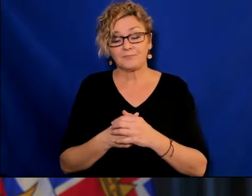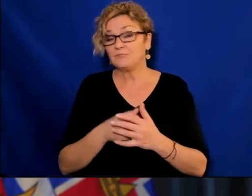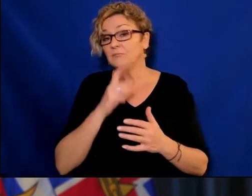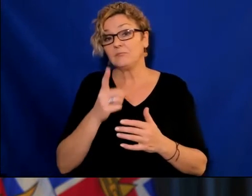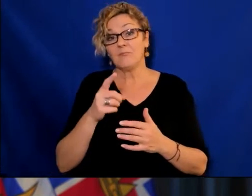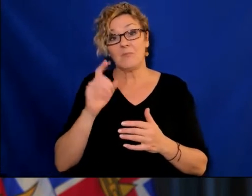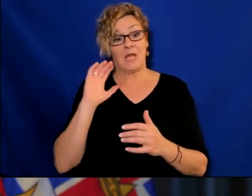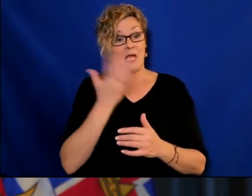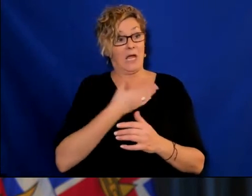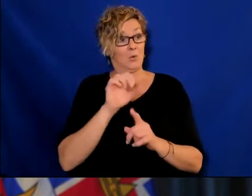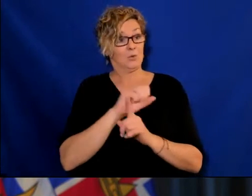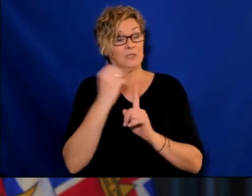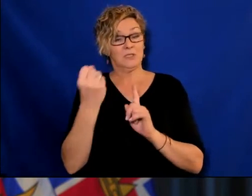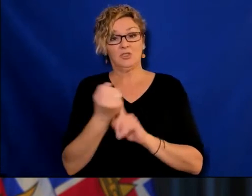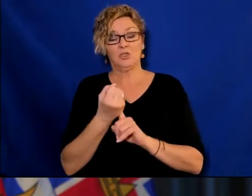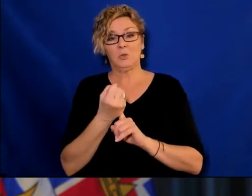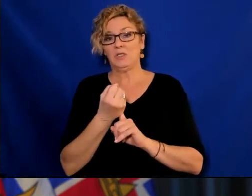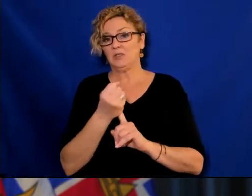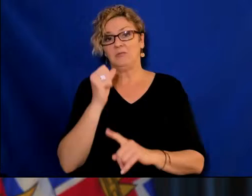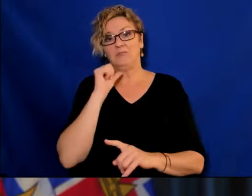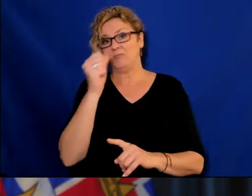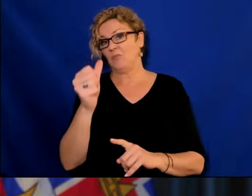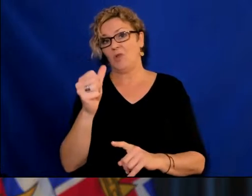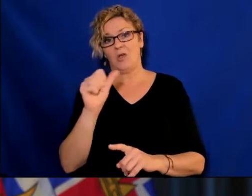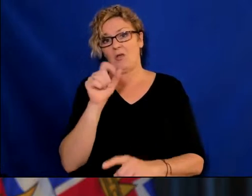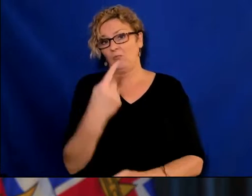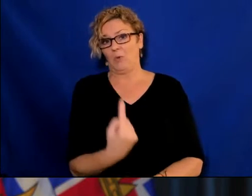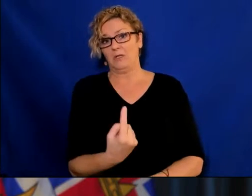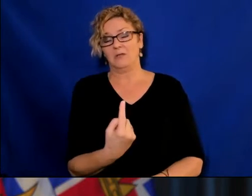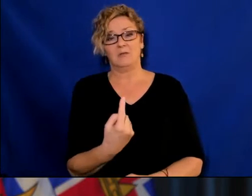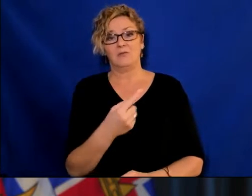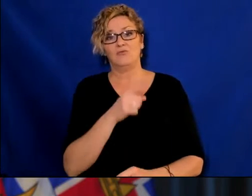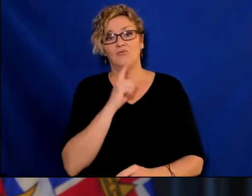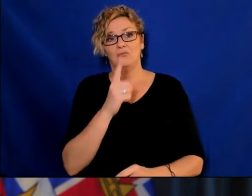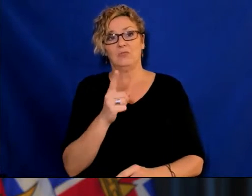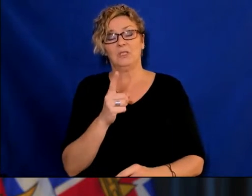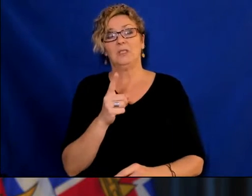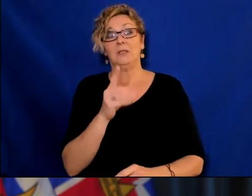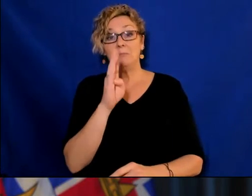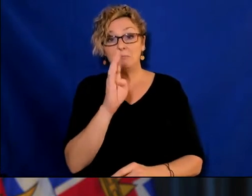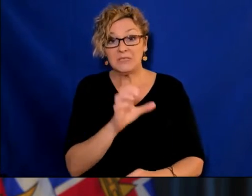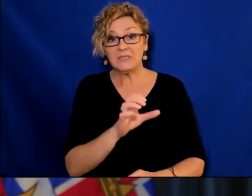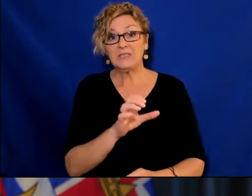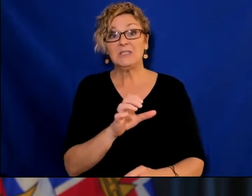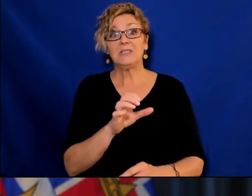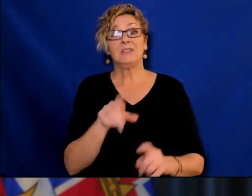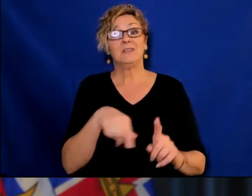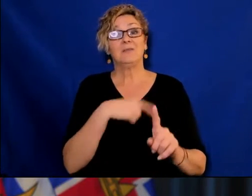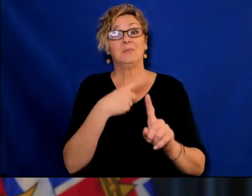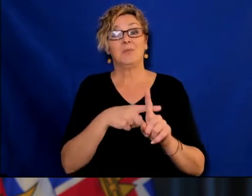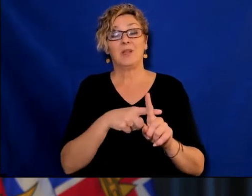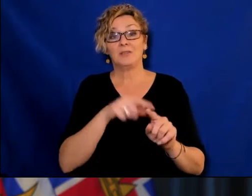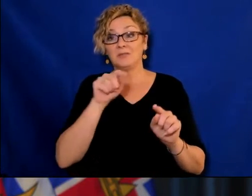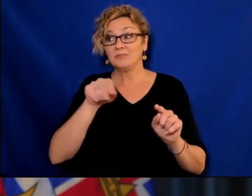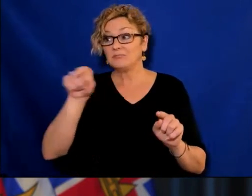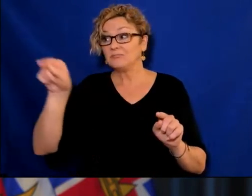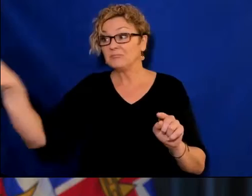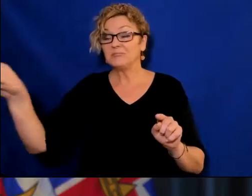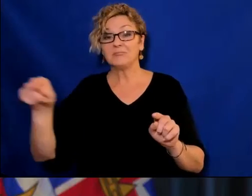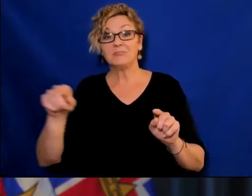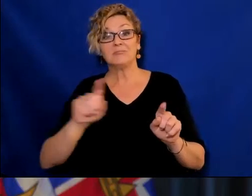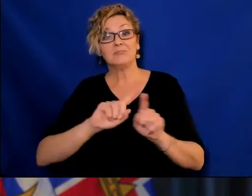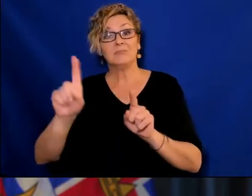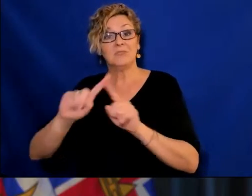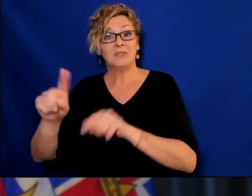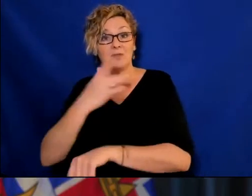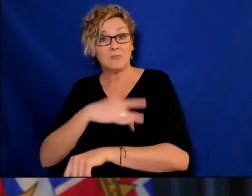world is surging in many, many places, and British Columbia is one of those places. And so we have to, as public health, have to reach out and